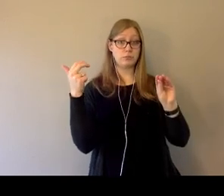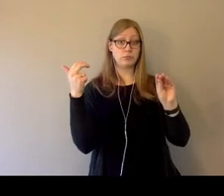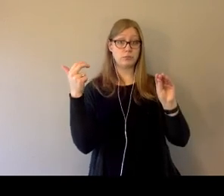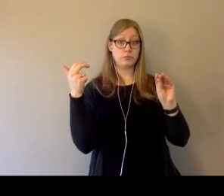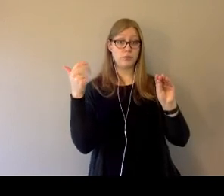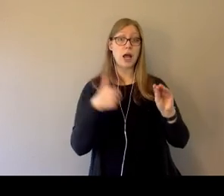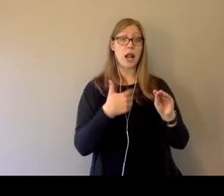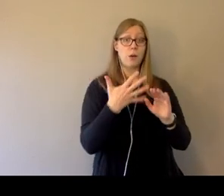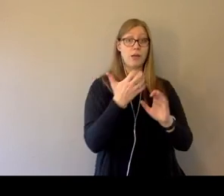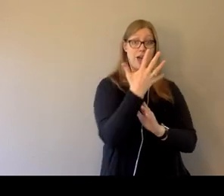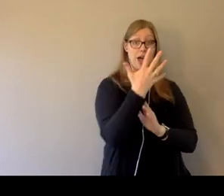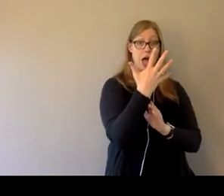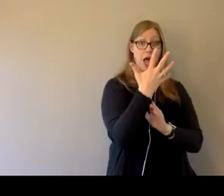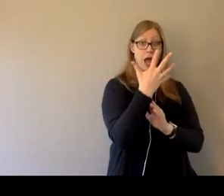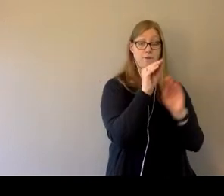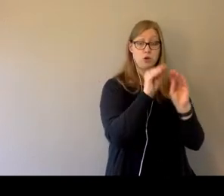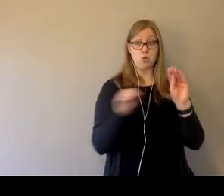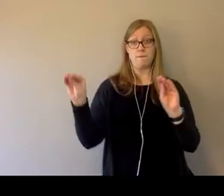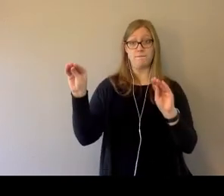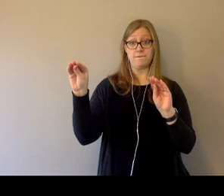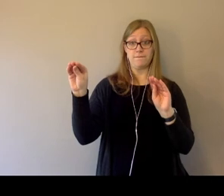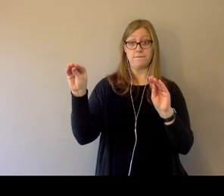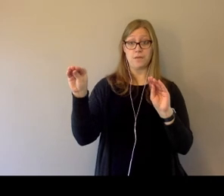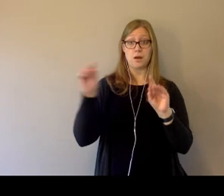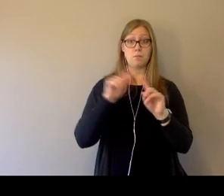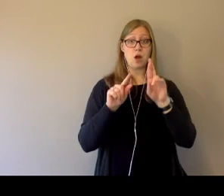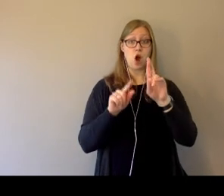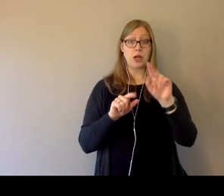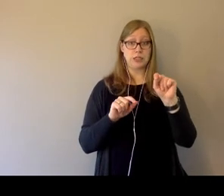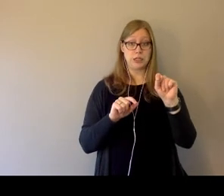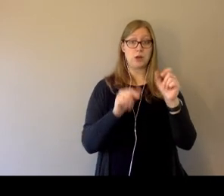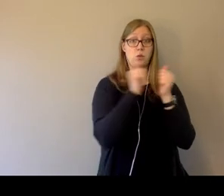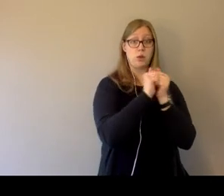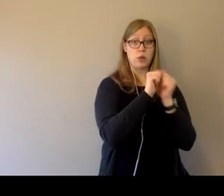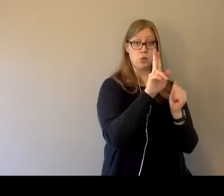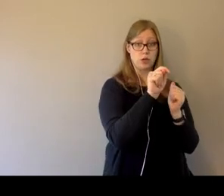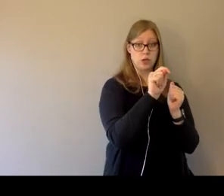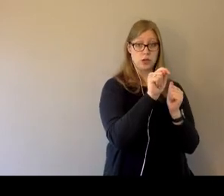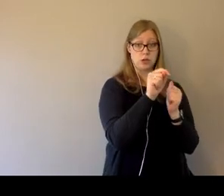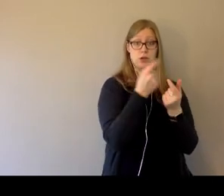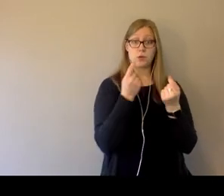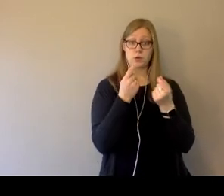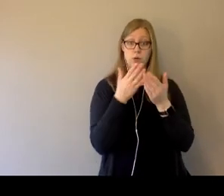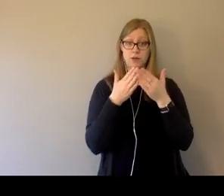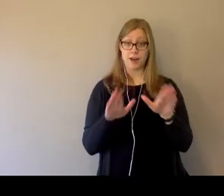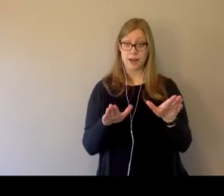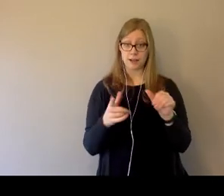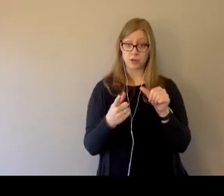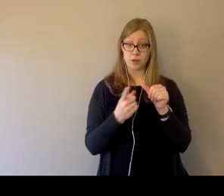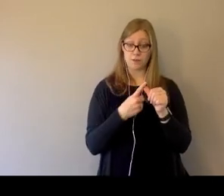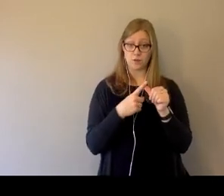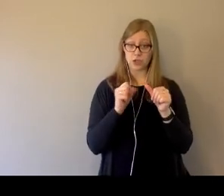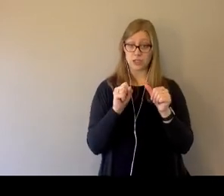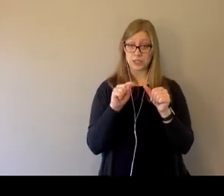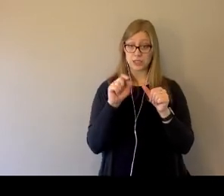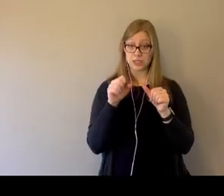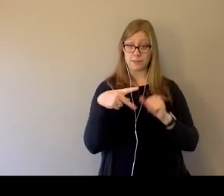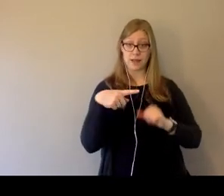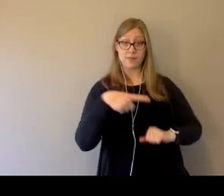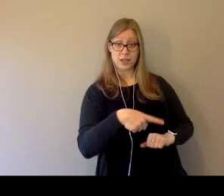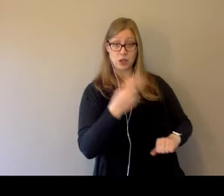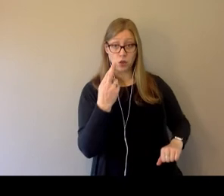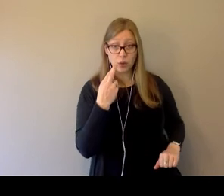RT. And so we're going to divide to do this. So first of all, this first step, the reason is given.